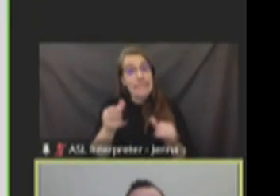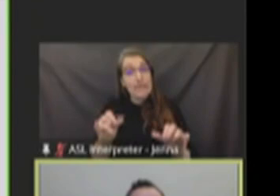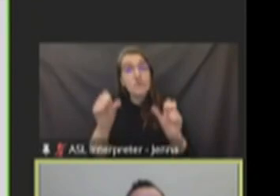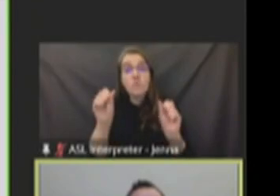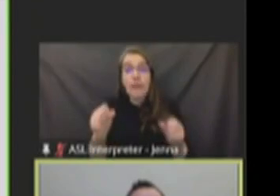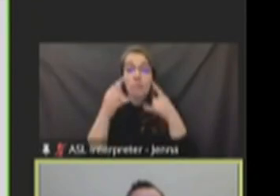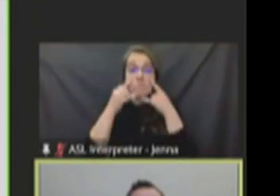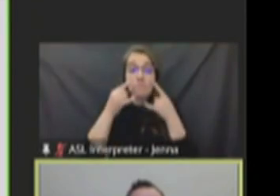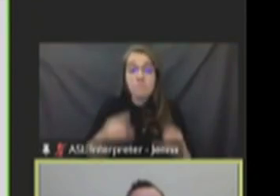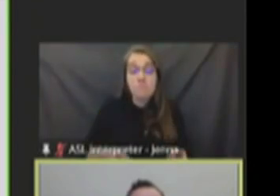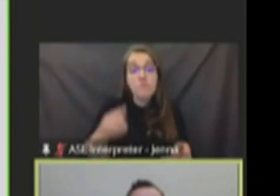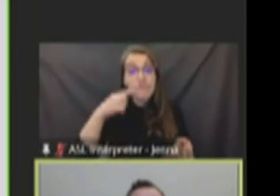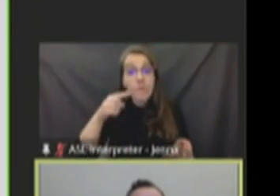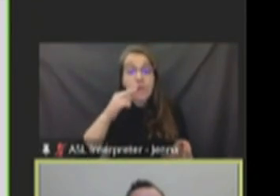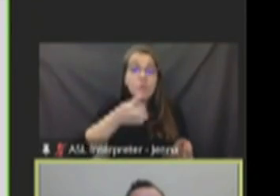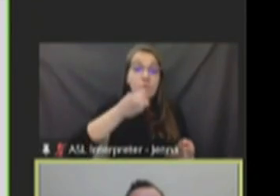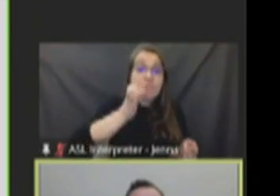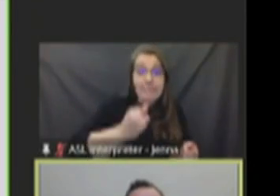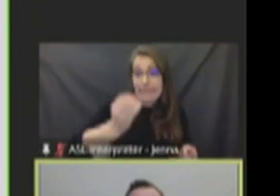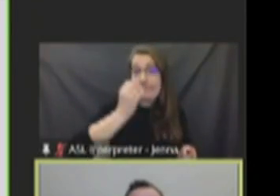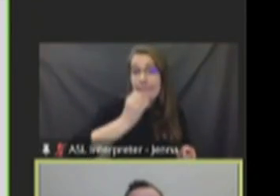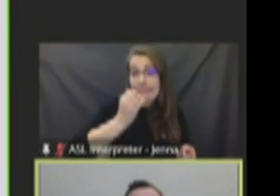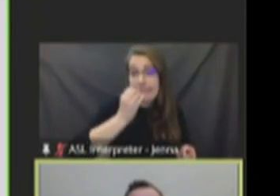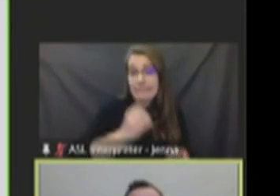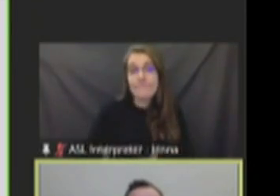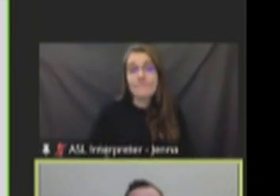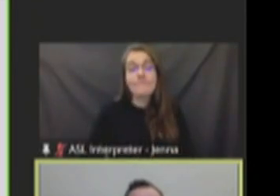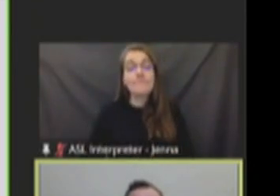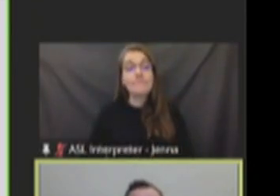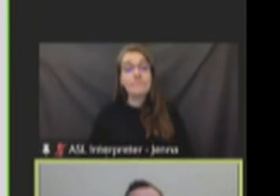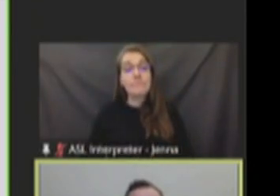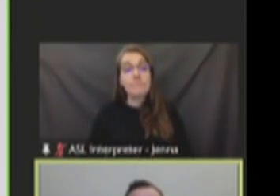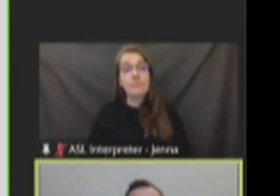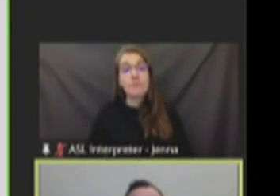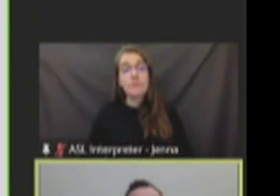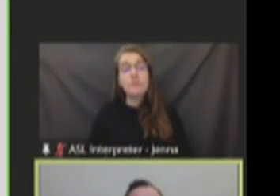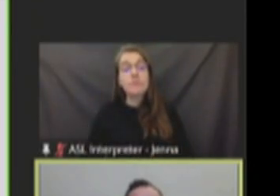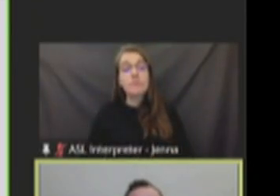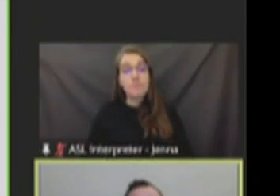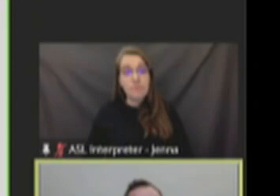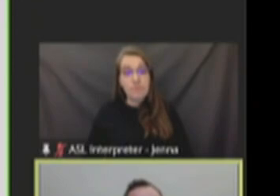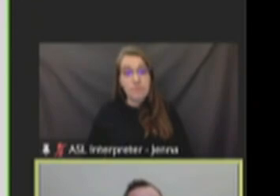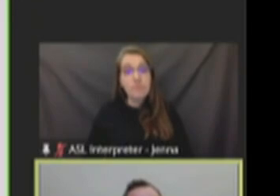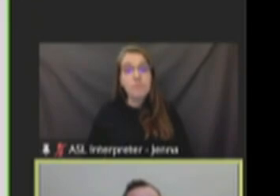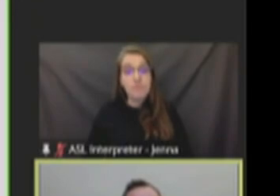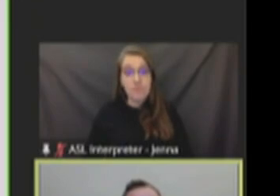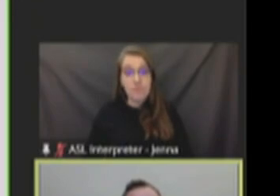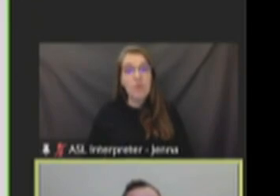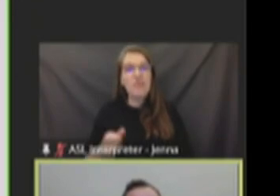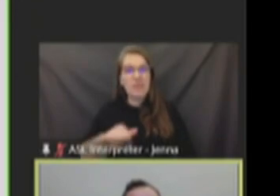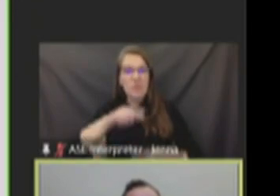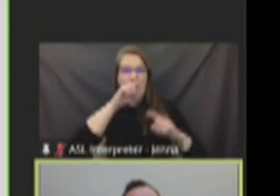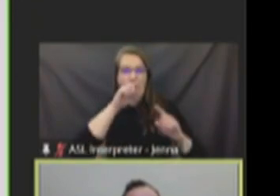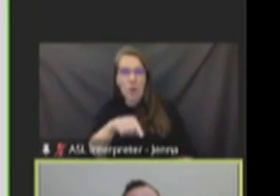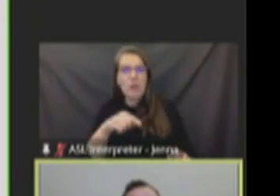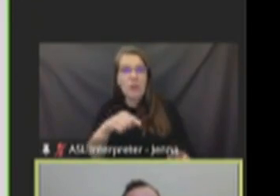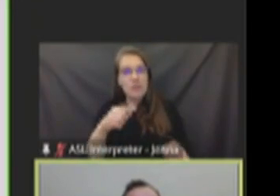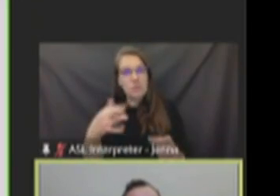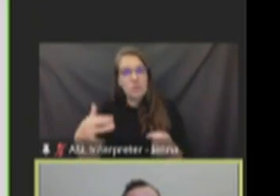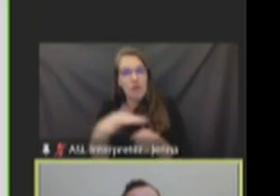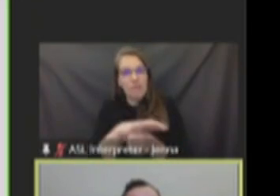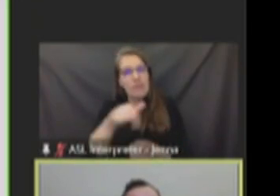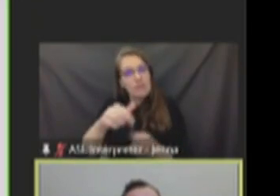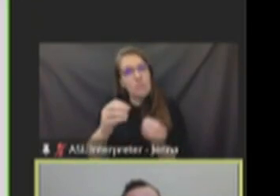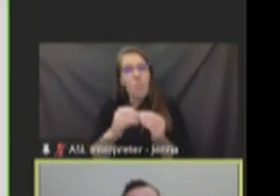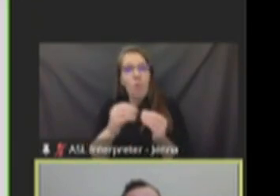drink. And so the order really is to sort of cover these higher risk places.